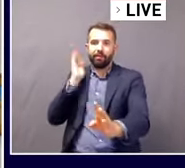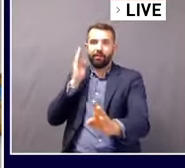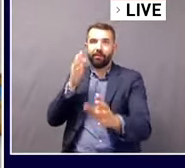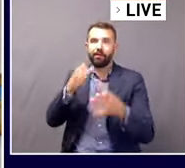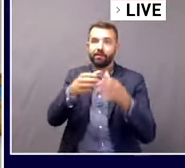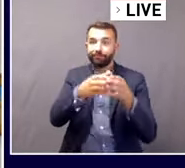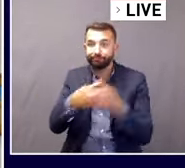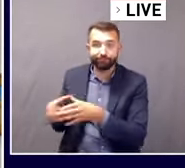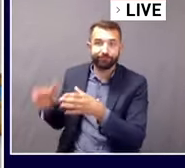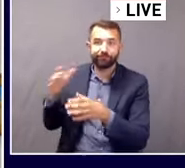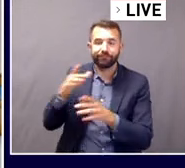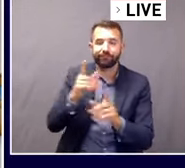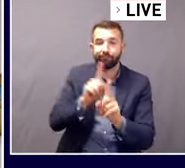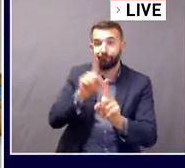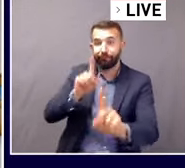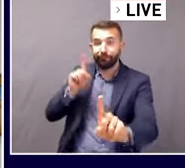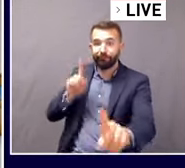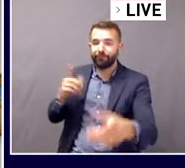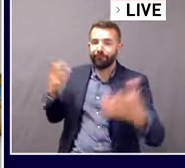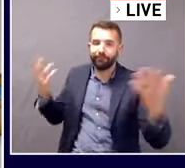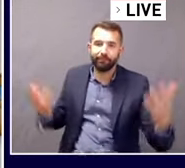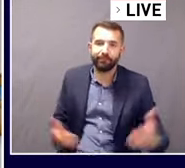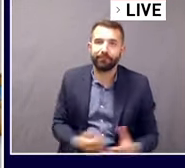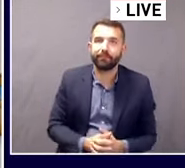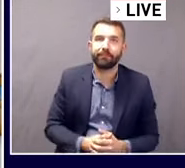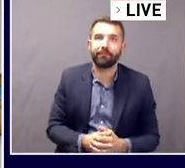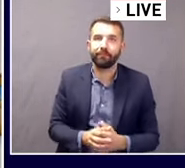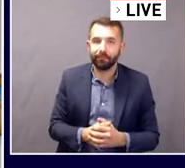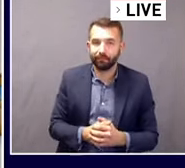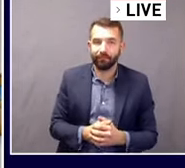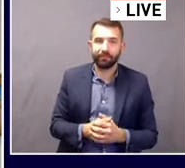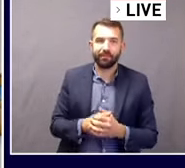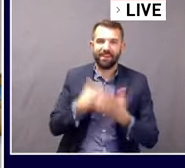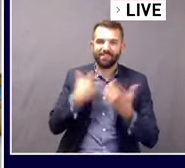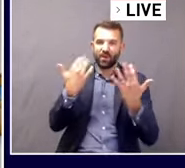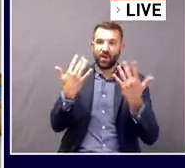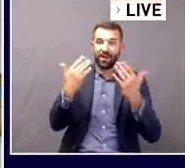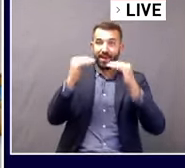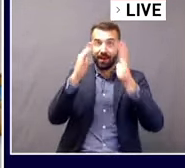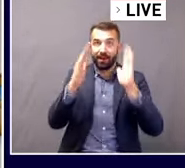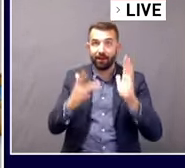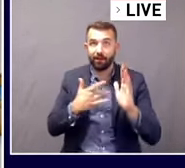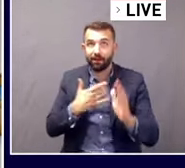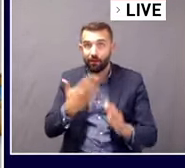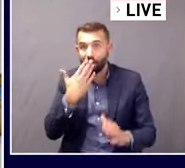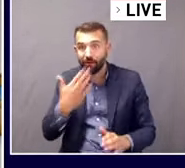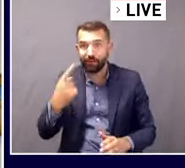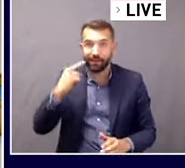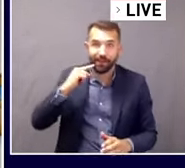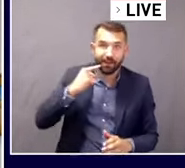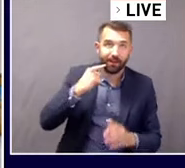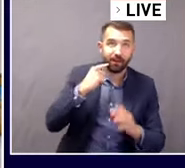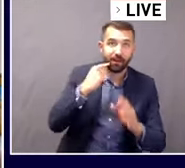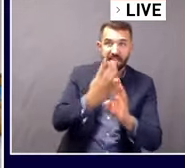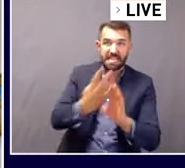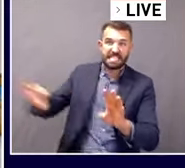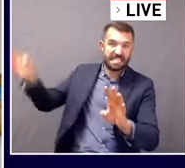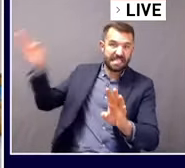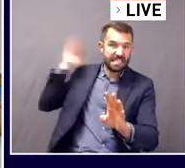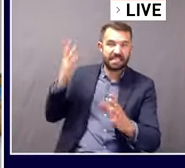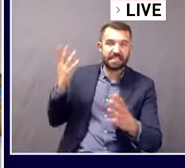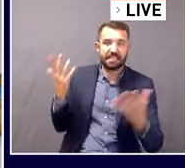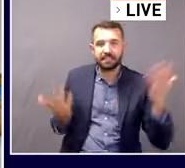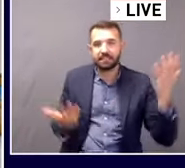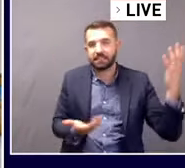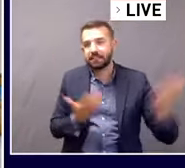at certain points, say waiting at a household that's known to give out really good candy. Trying to make sure that folks aren't crowded up